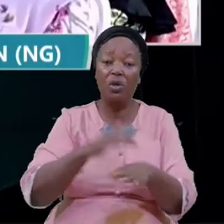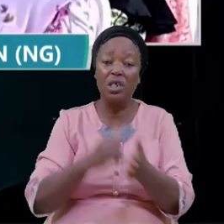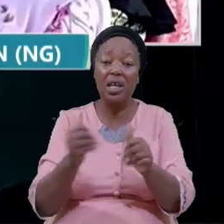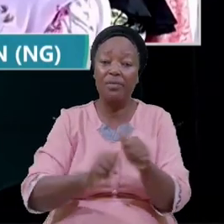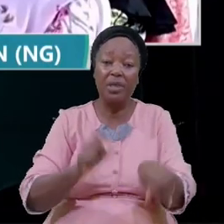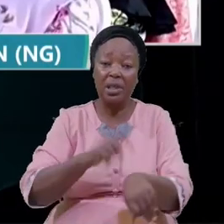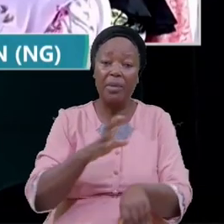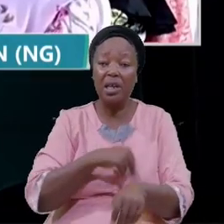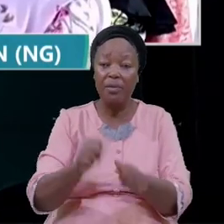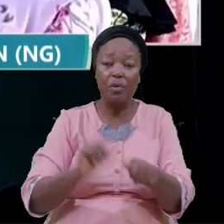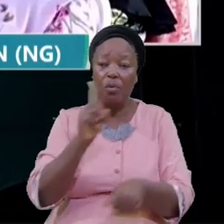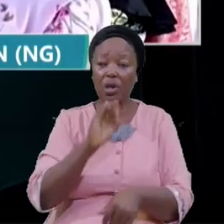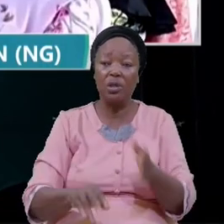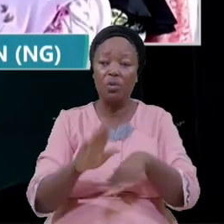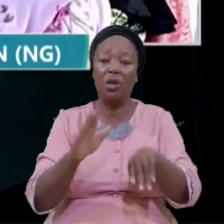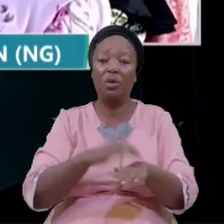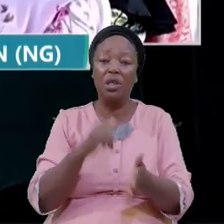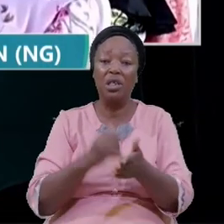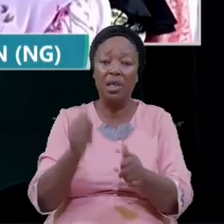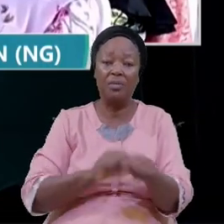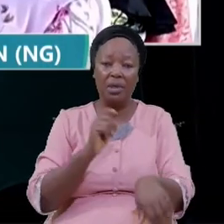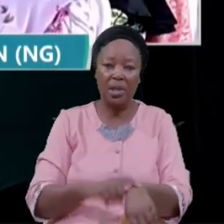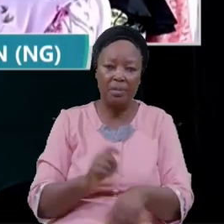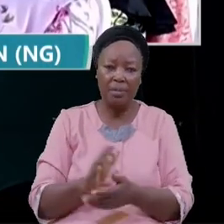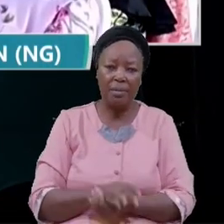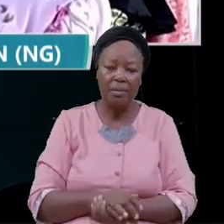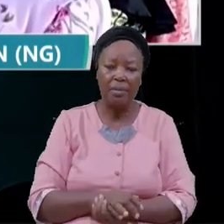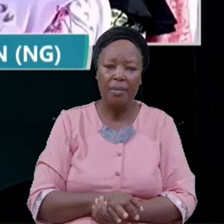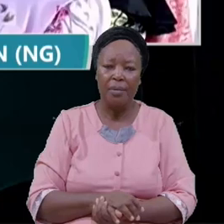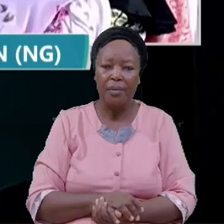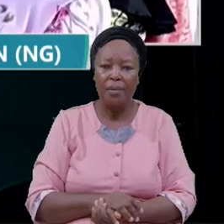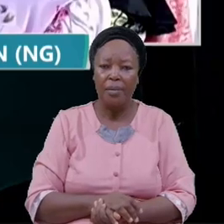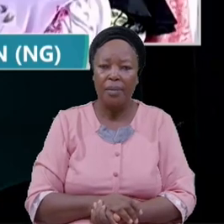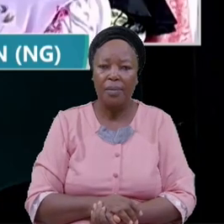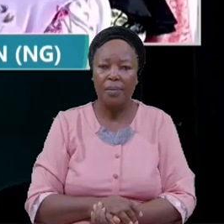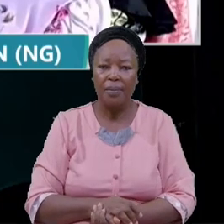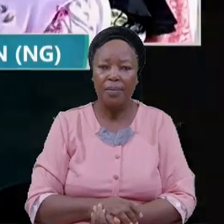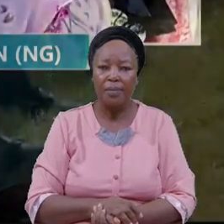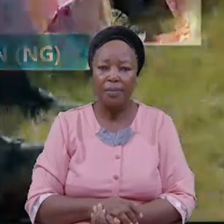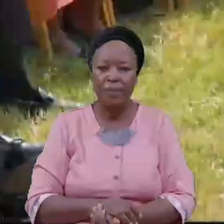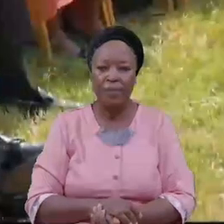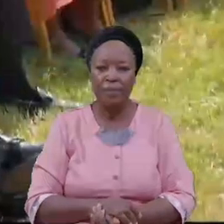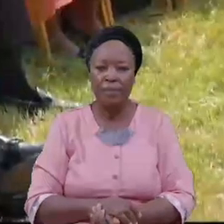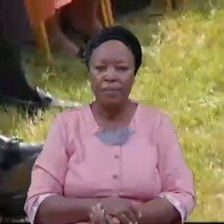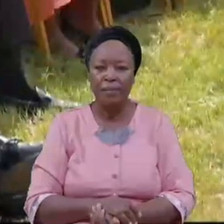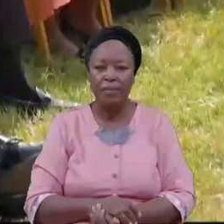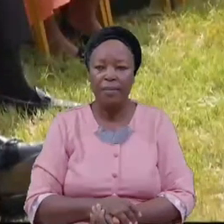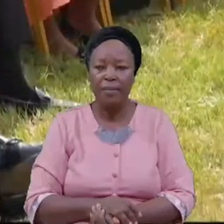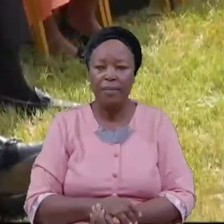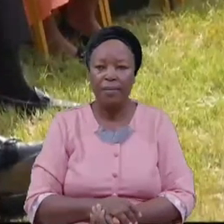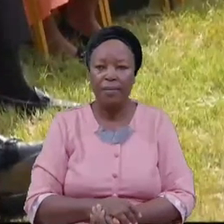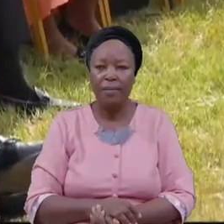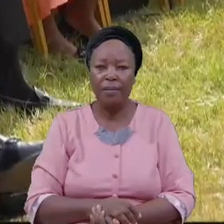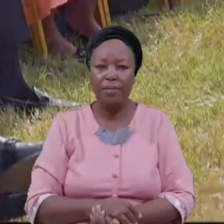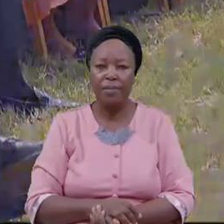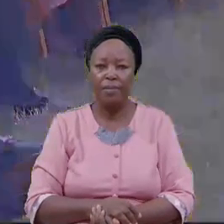Et ce cœur, ce vieux cœur, a déjà influencé par plusieurs choses. C'est comme si vous marchiez sur une voie et vous marchiez sur les herbes et finalement rien